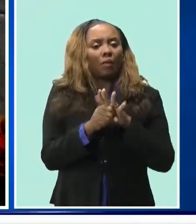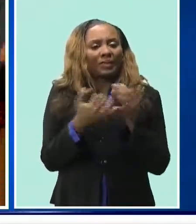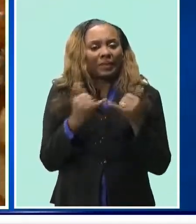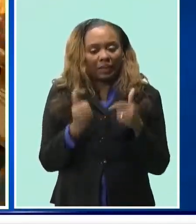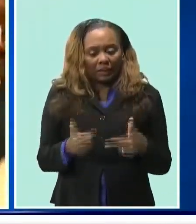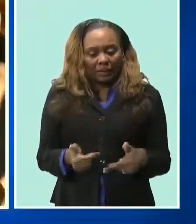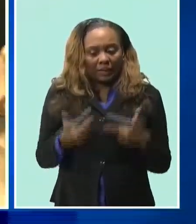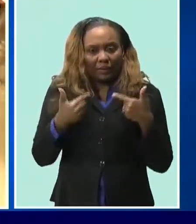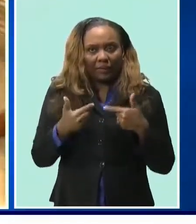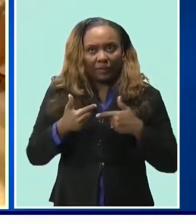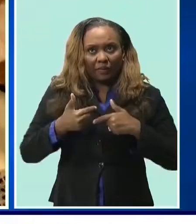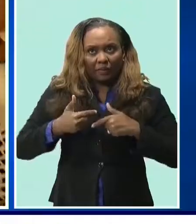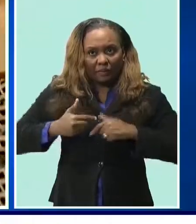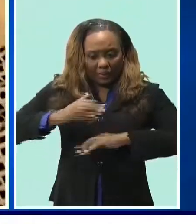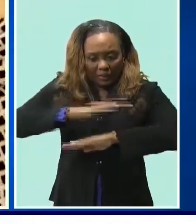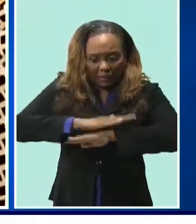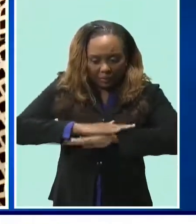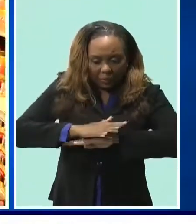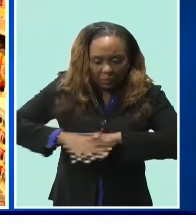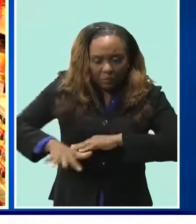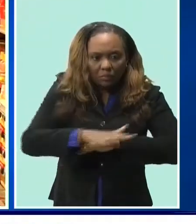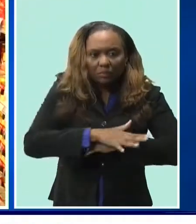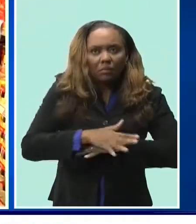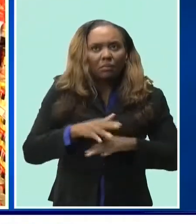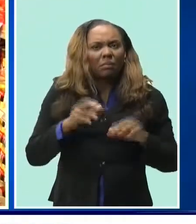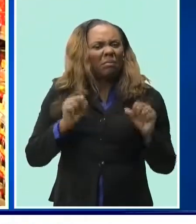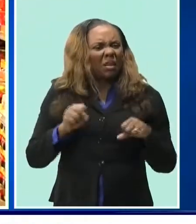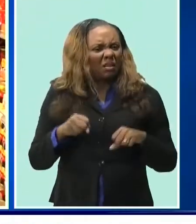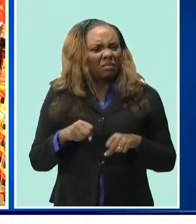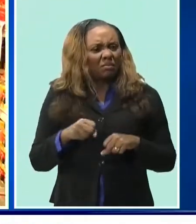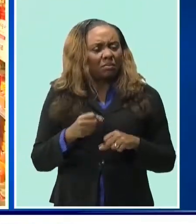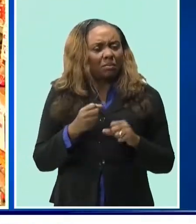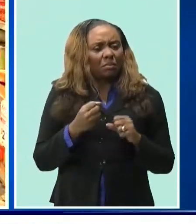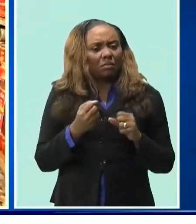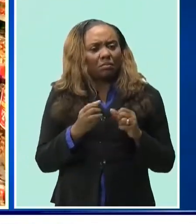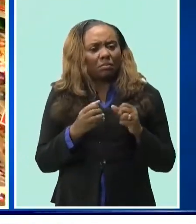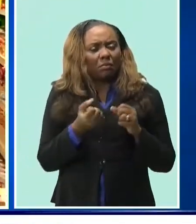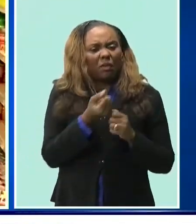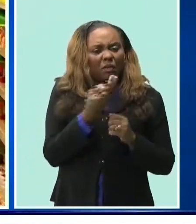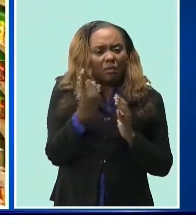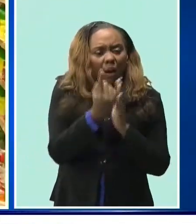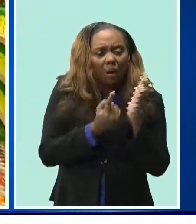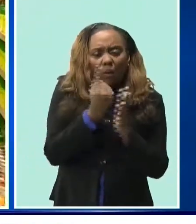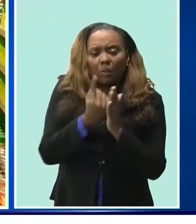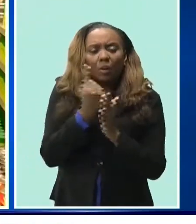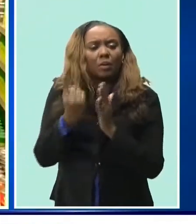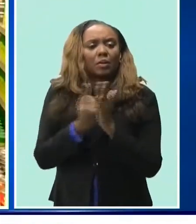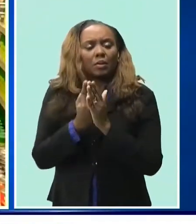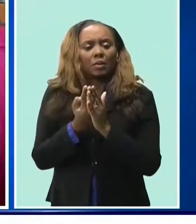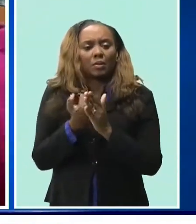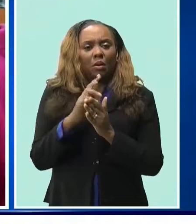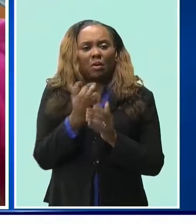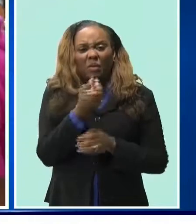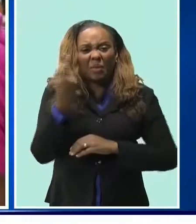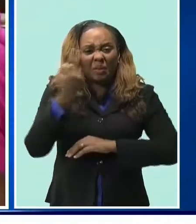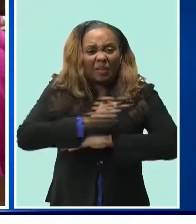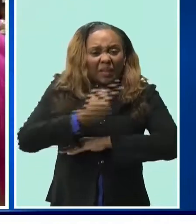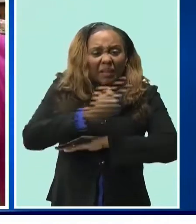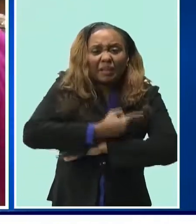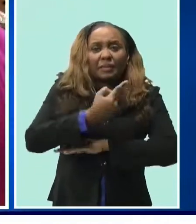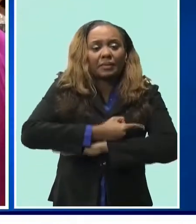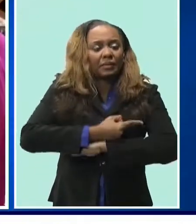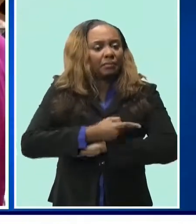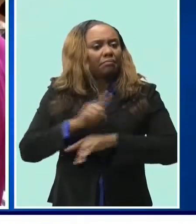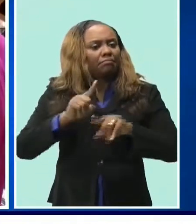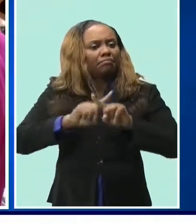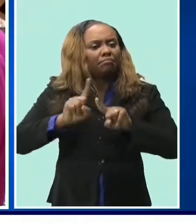it may persist for a few hours or up to several days. The WHO advises the length of time may vary under